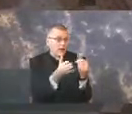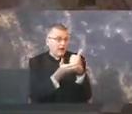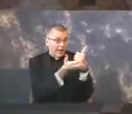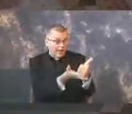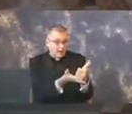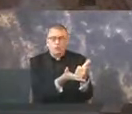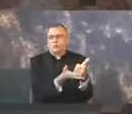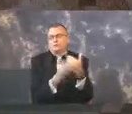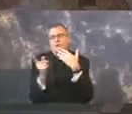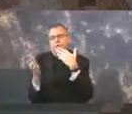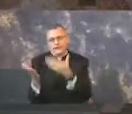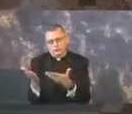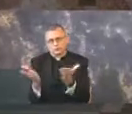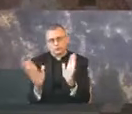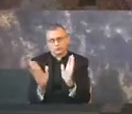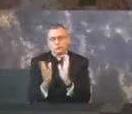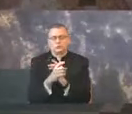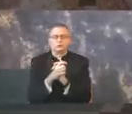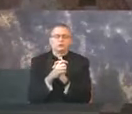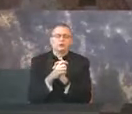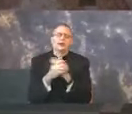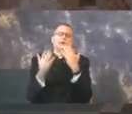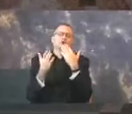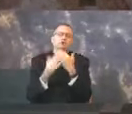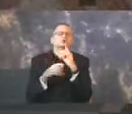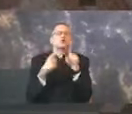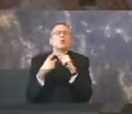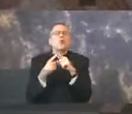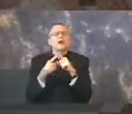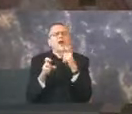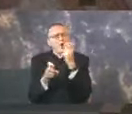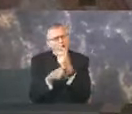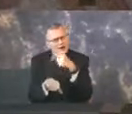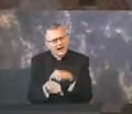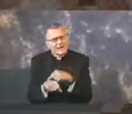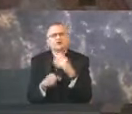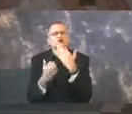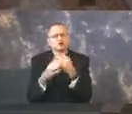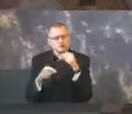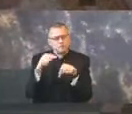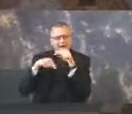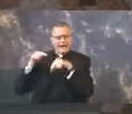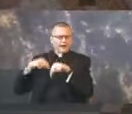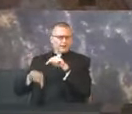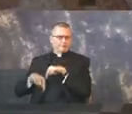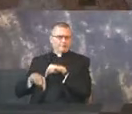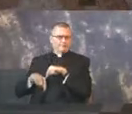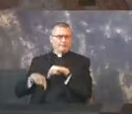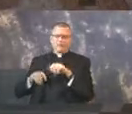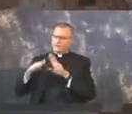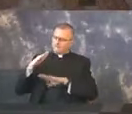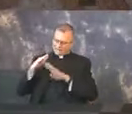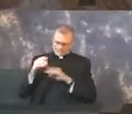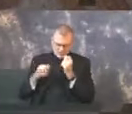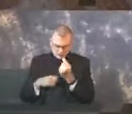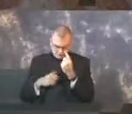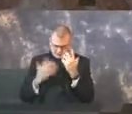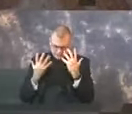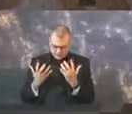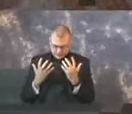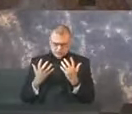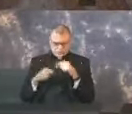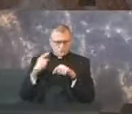As always, in a moment of difficulty, it's good to return to basics. For us as priests, that means recalling that each of